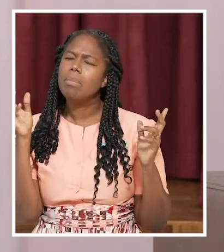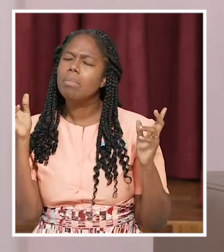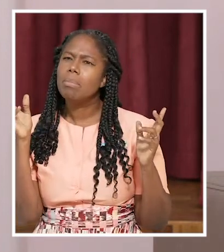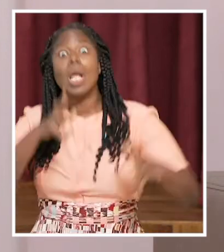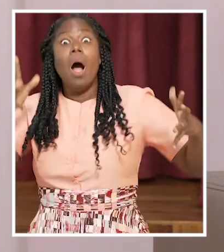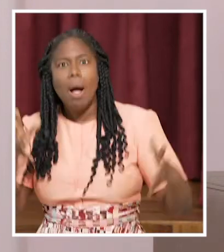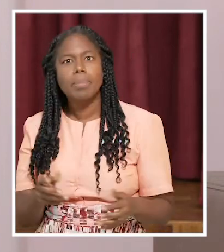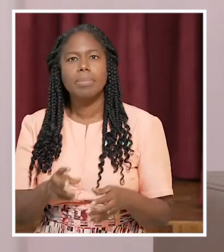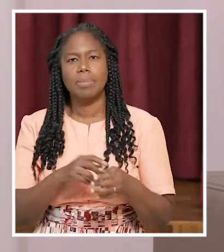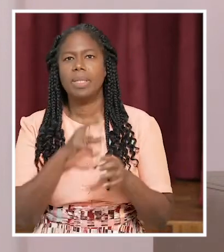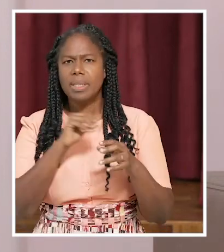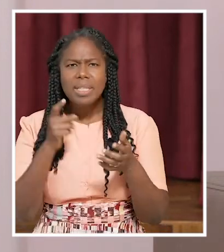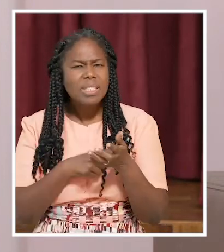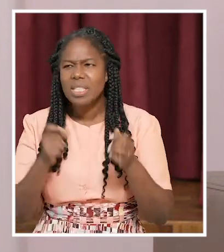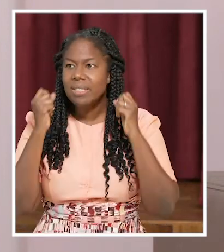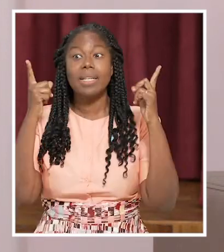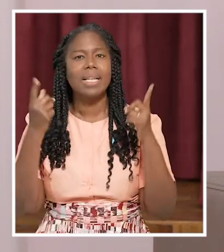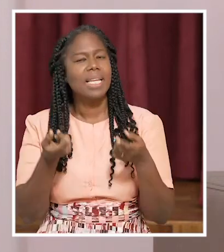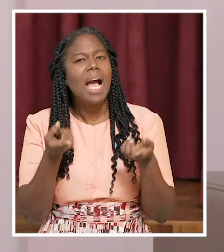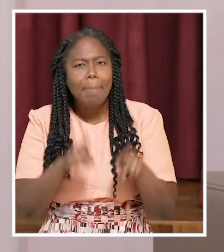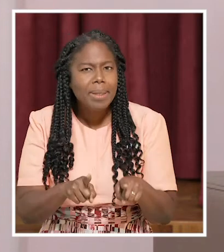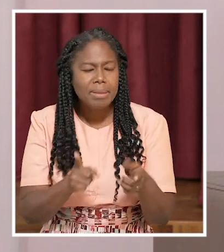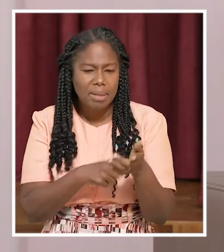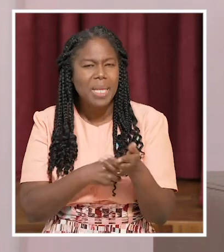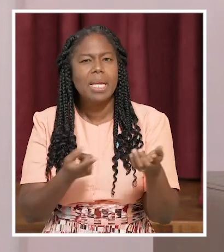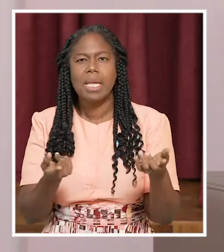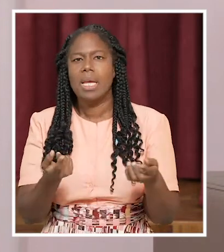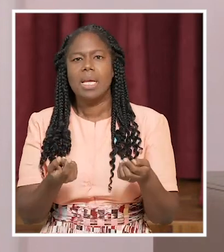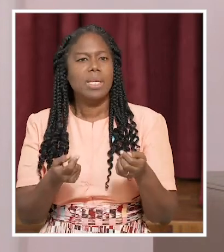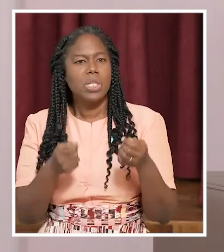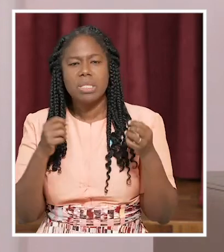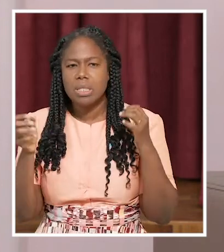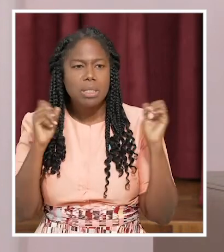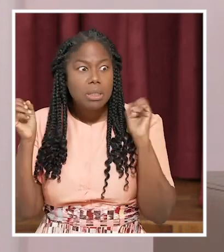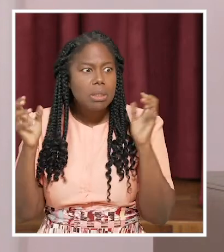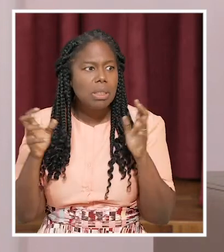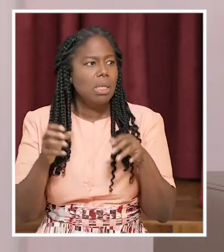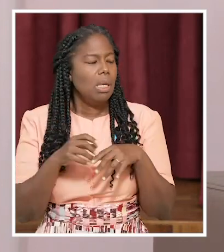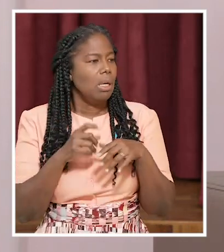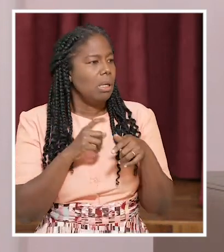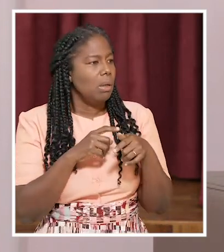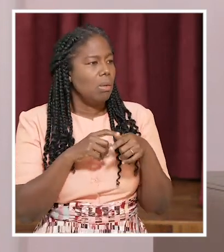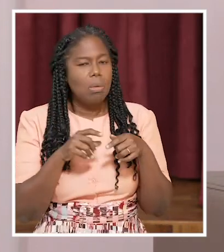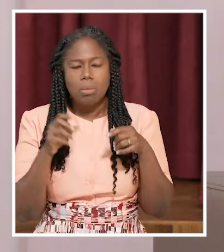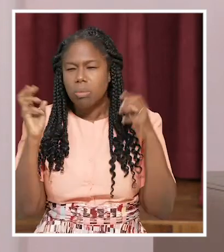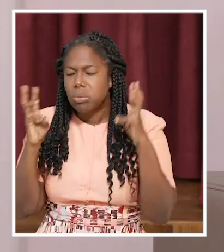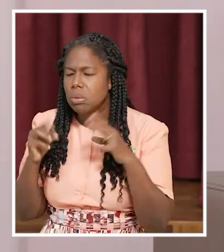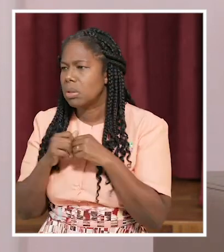the time. And the symptoms can become so severe that you start to avoid anything